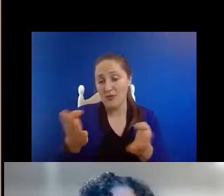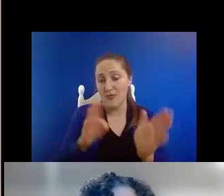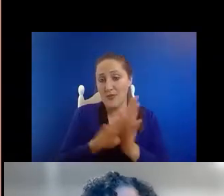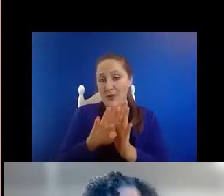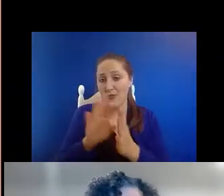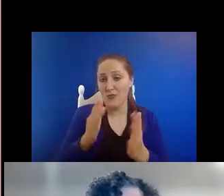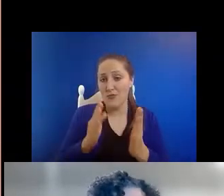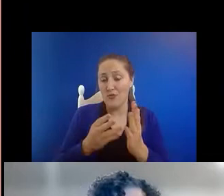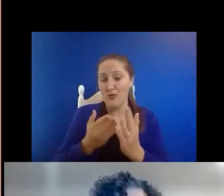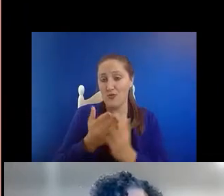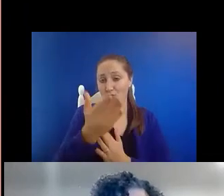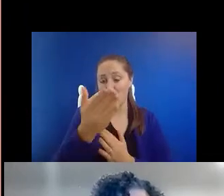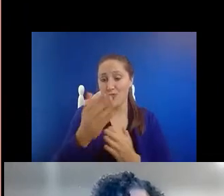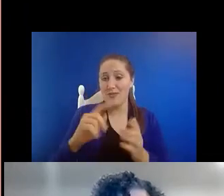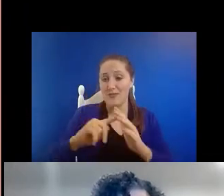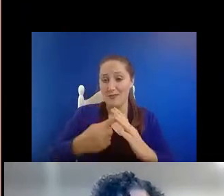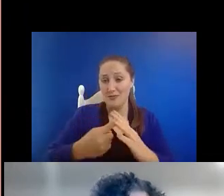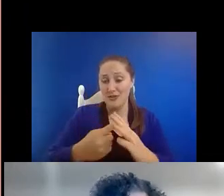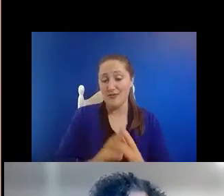initiative.